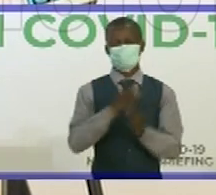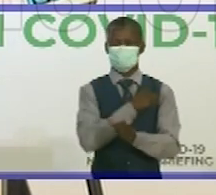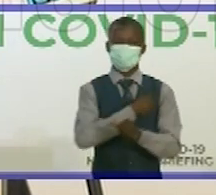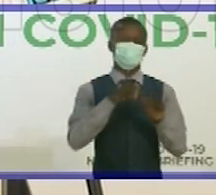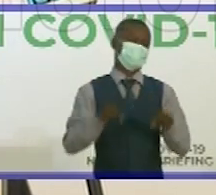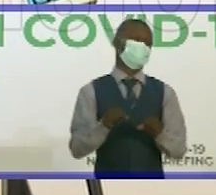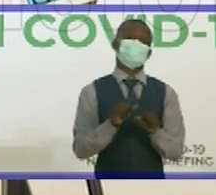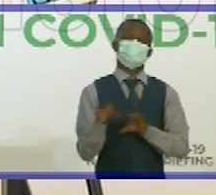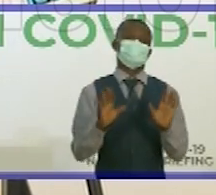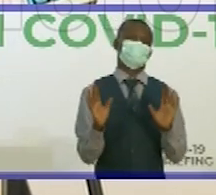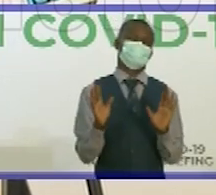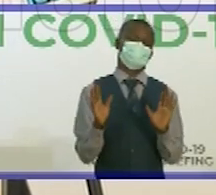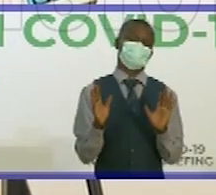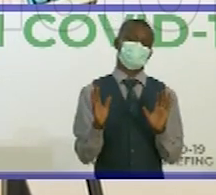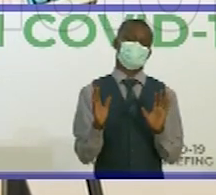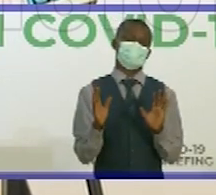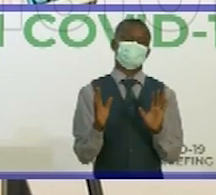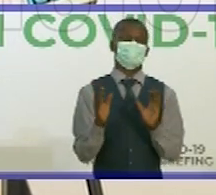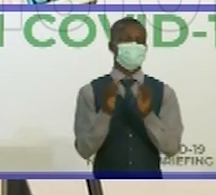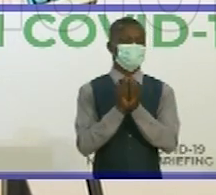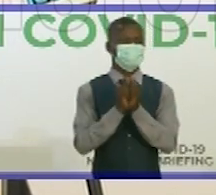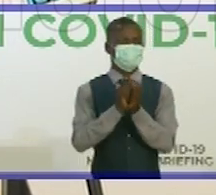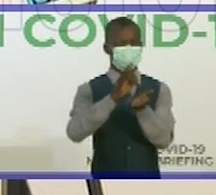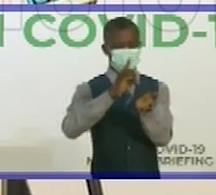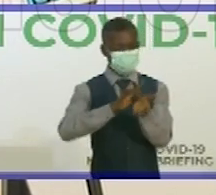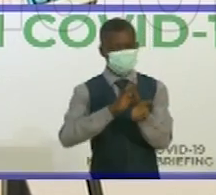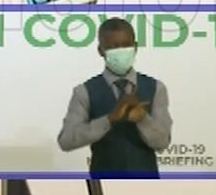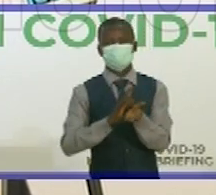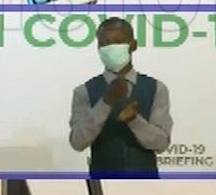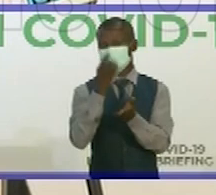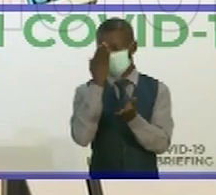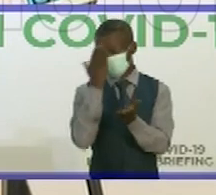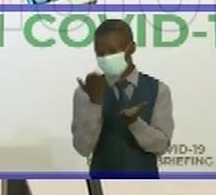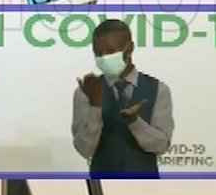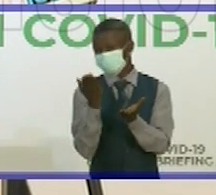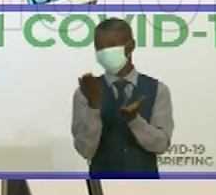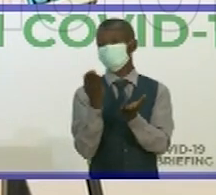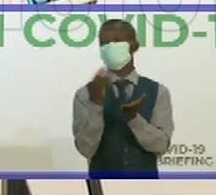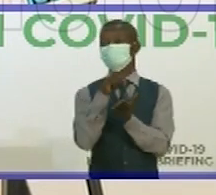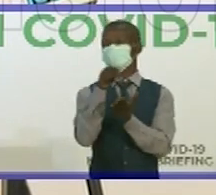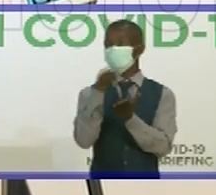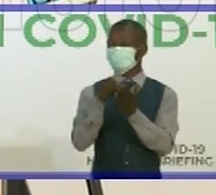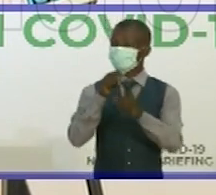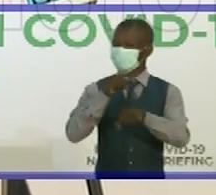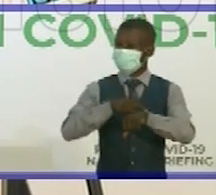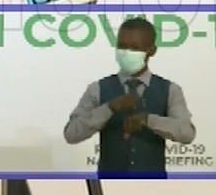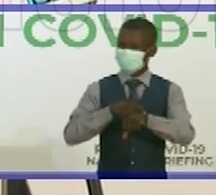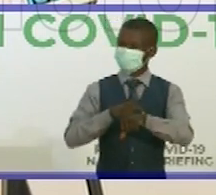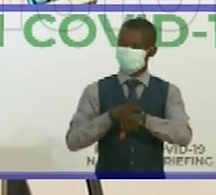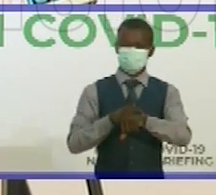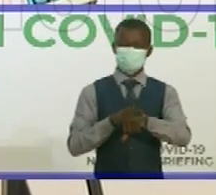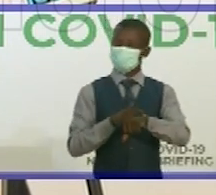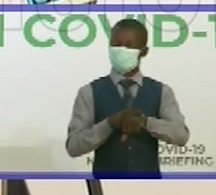anyhow. Okay, with regard to the doctors, well, you see, this period is a very uncertain period